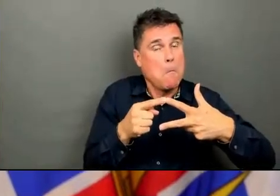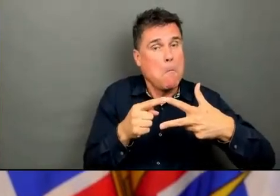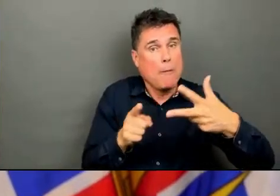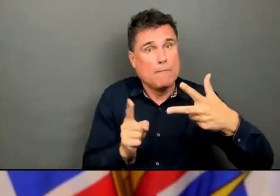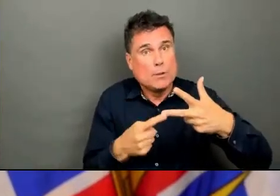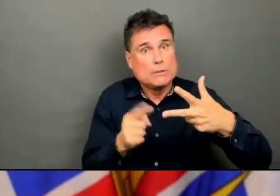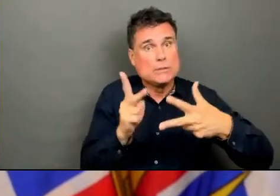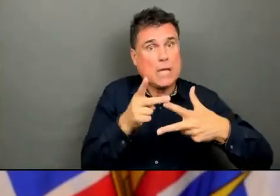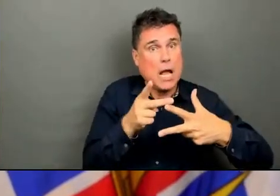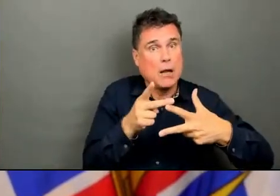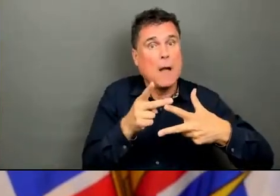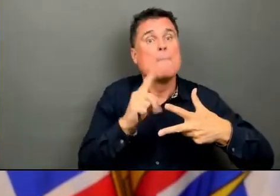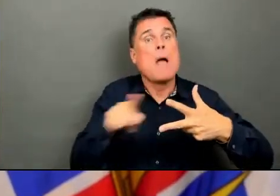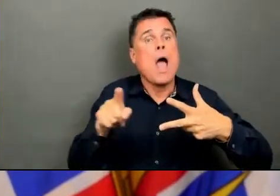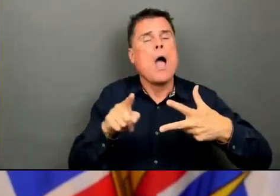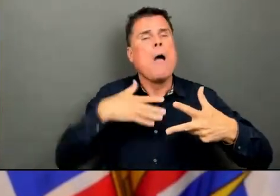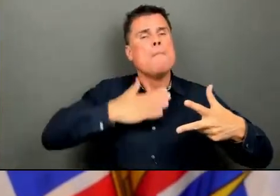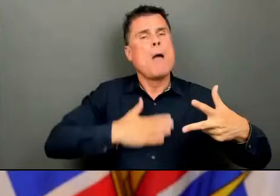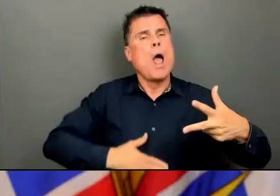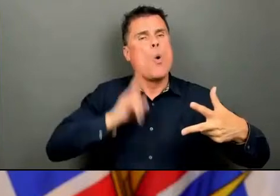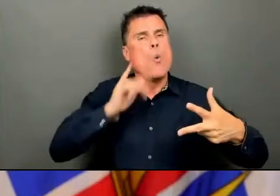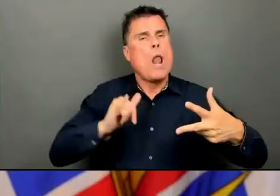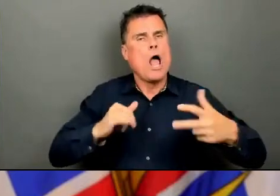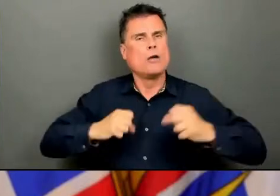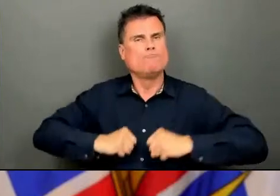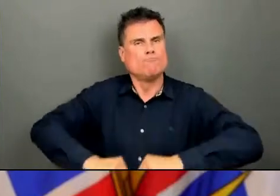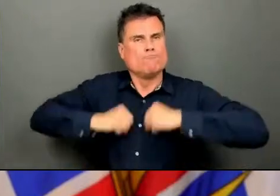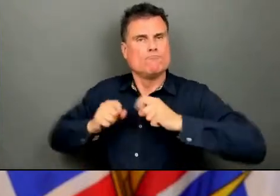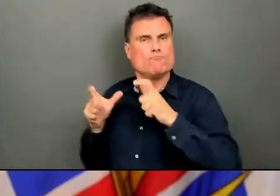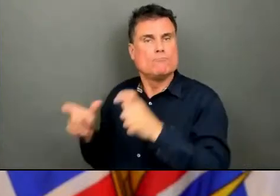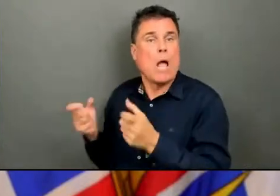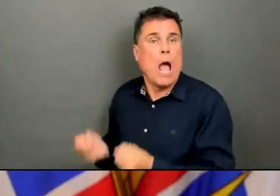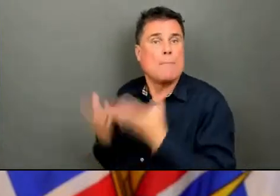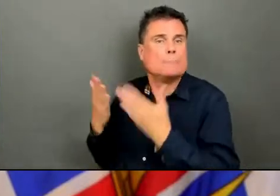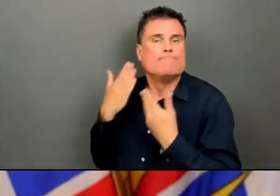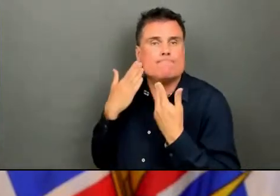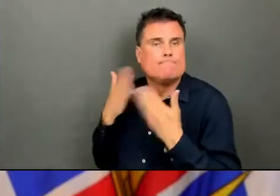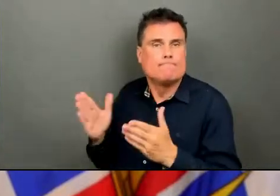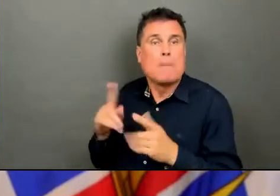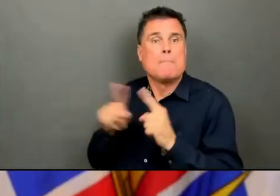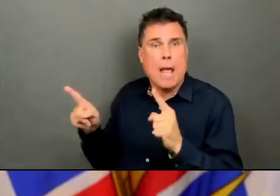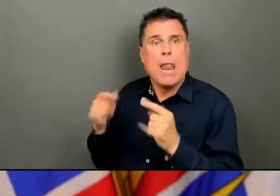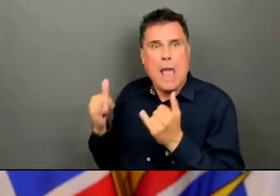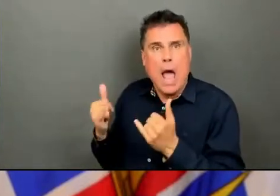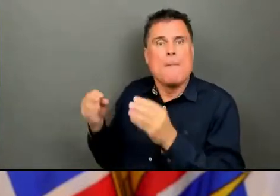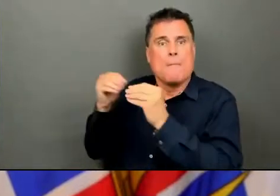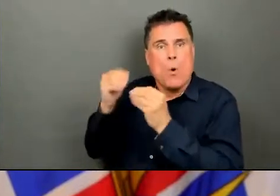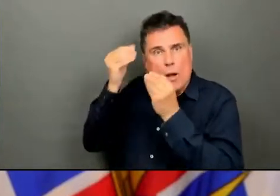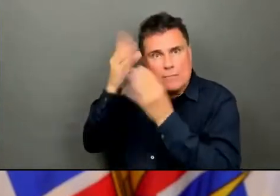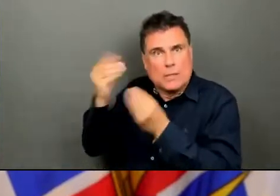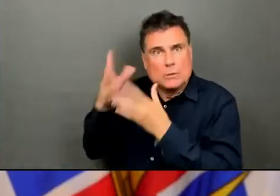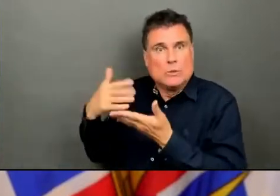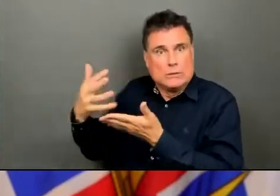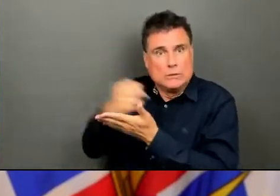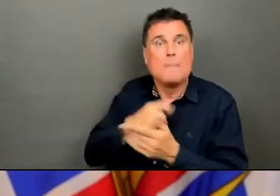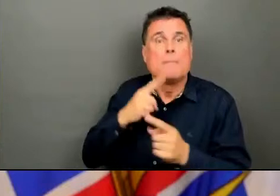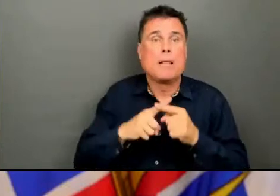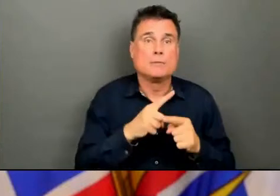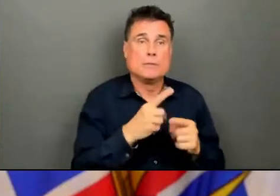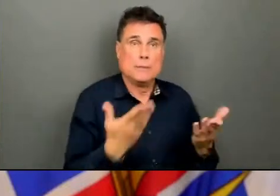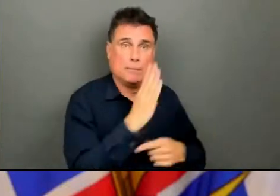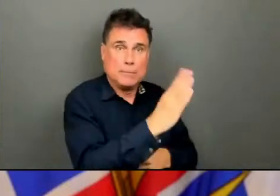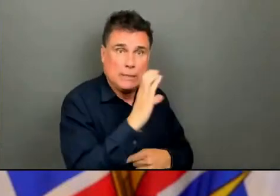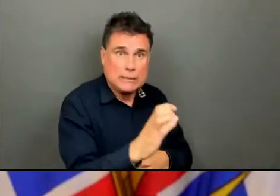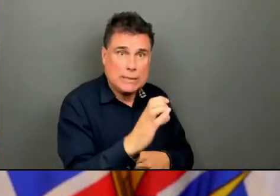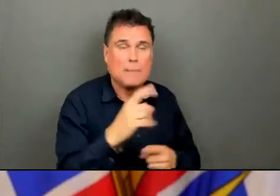know that yet. And we still know from the information that we're seeing both here in BC, but also primarily in the UK, where a lot